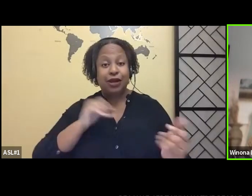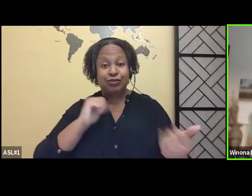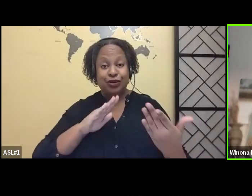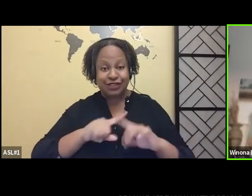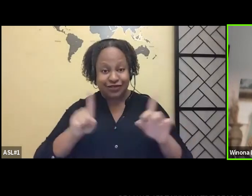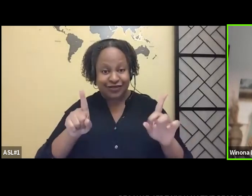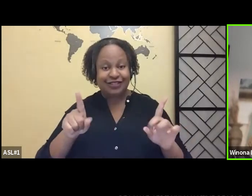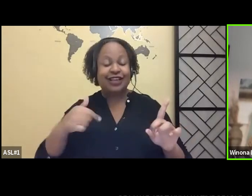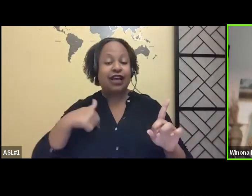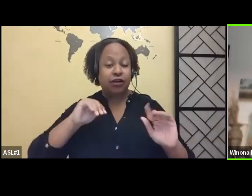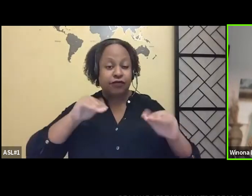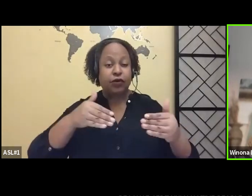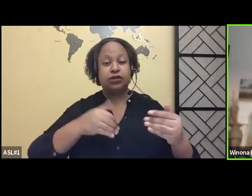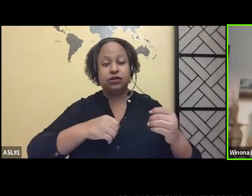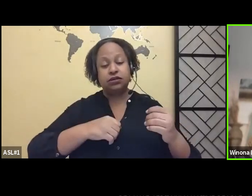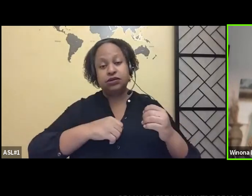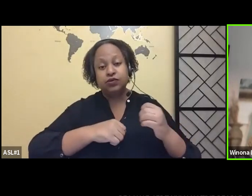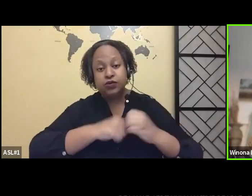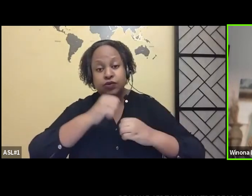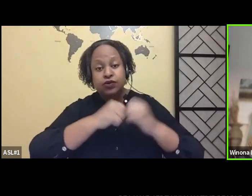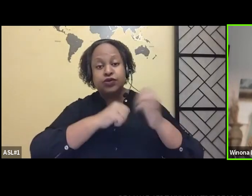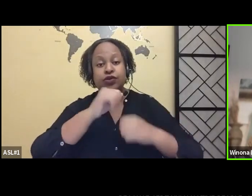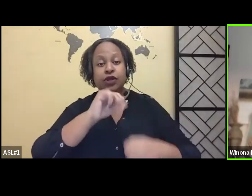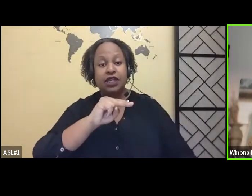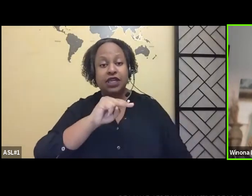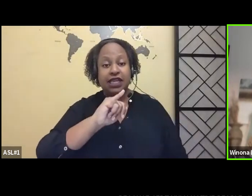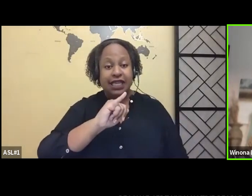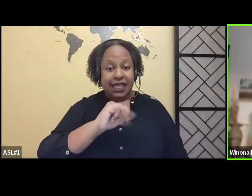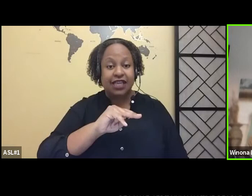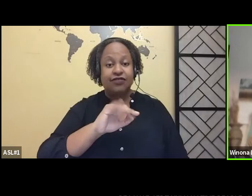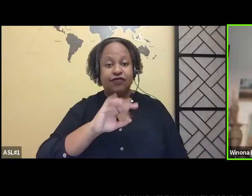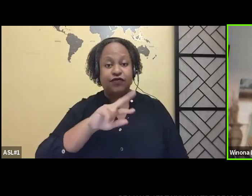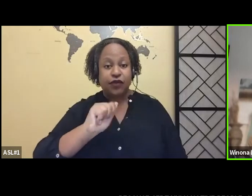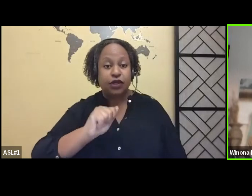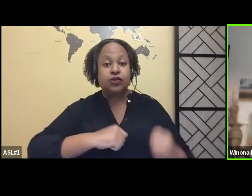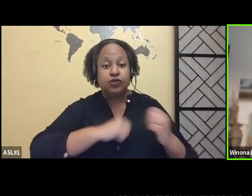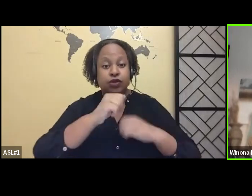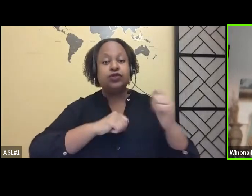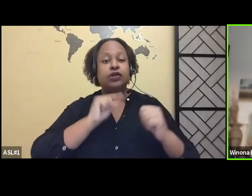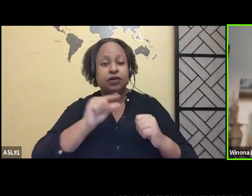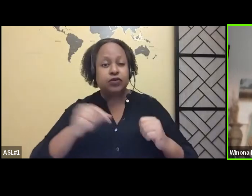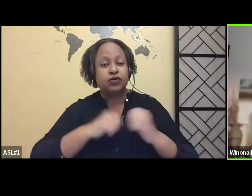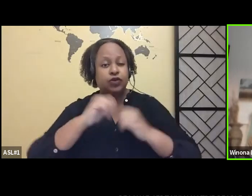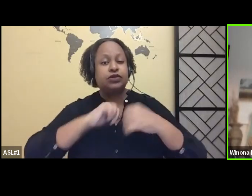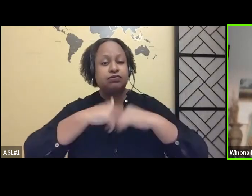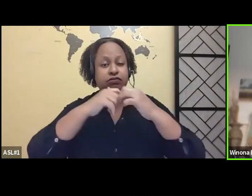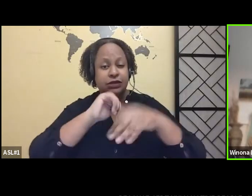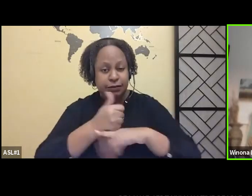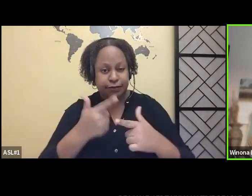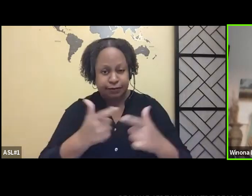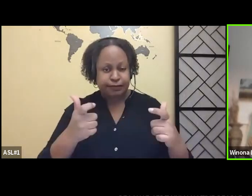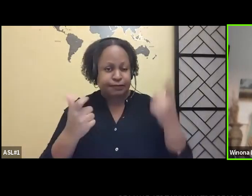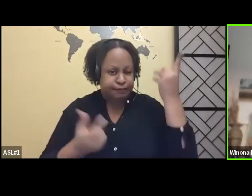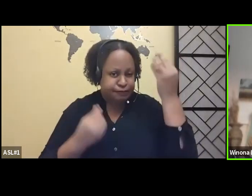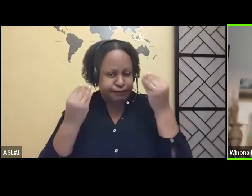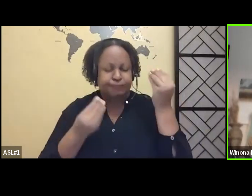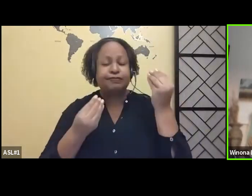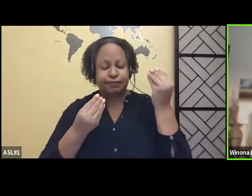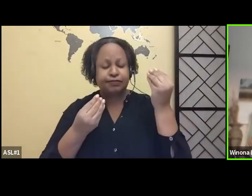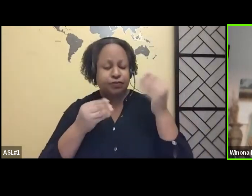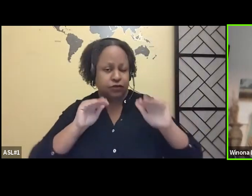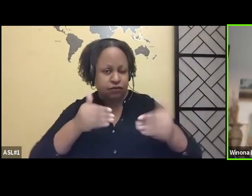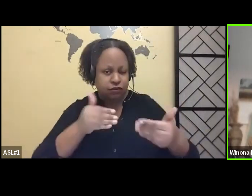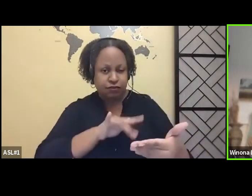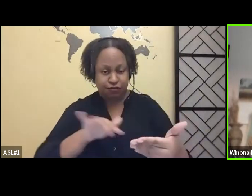on infrastructure. You know, and so I was thinking about, first of all, that, you know, at this moment in time, what